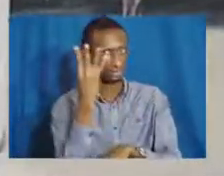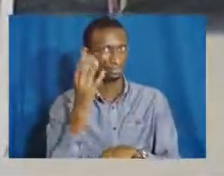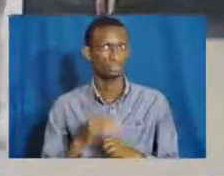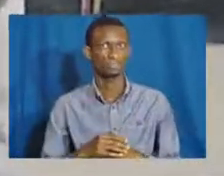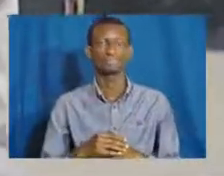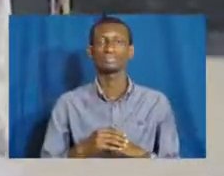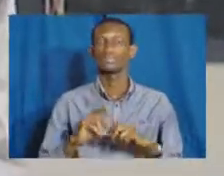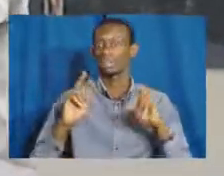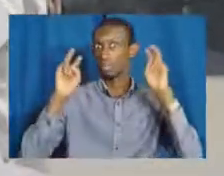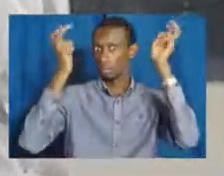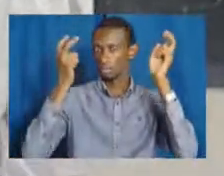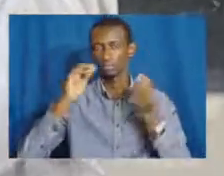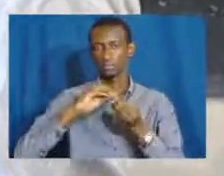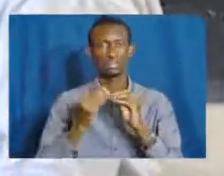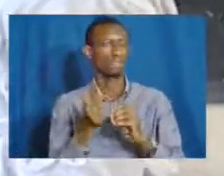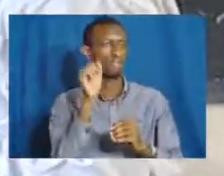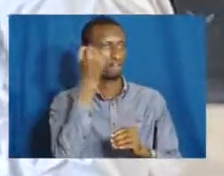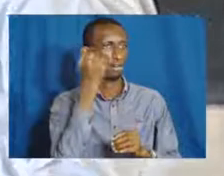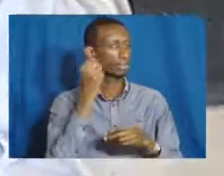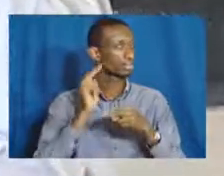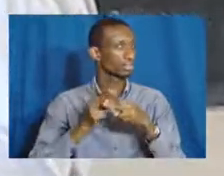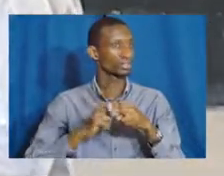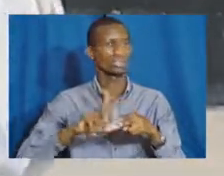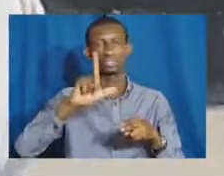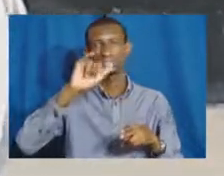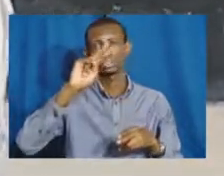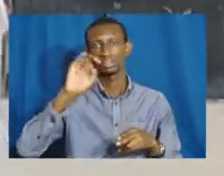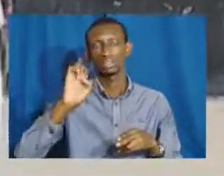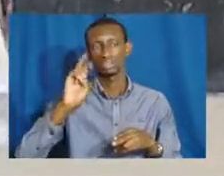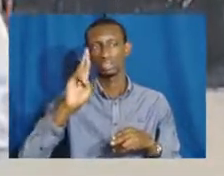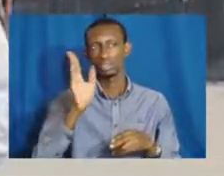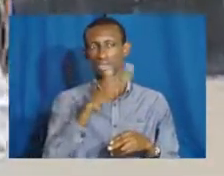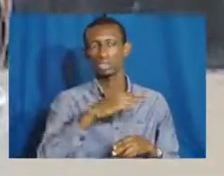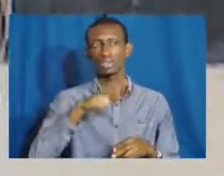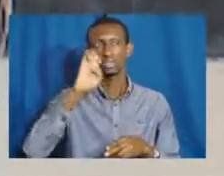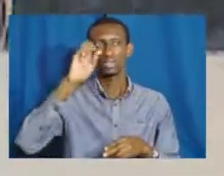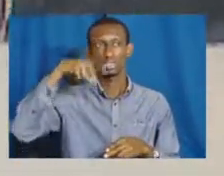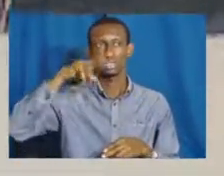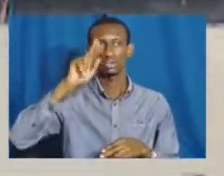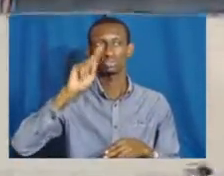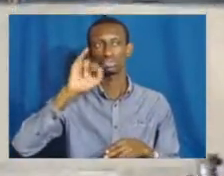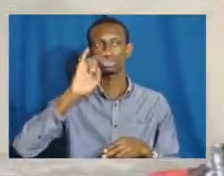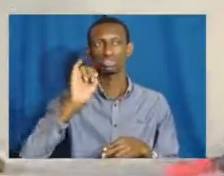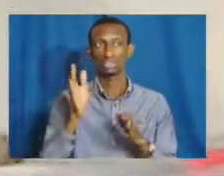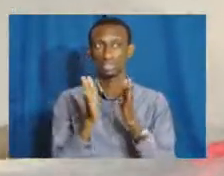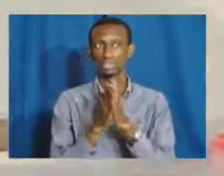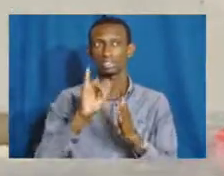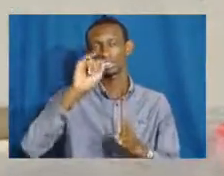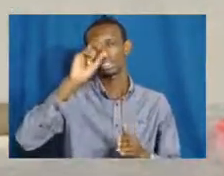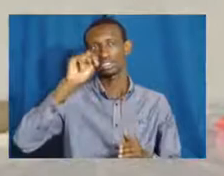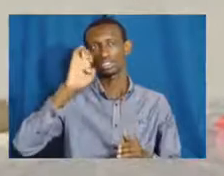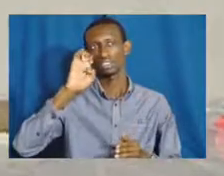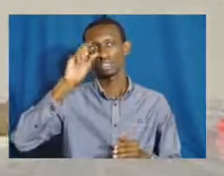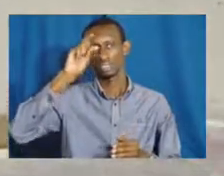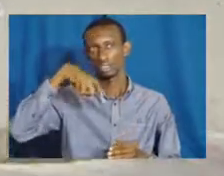4, Unit 5, Linear Equation and Inequalities. But before that, let us